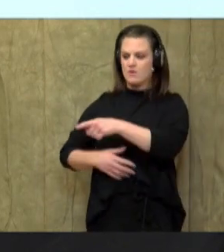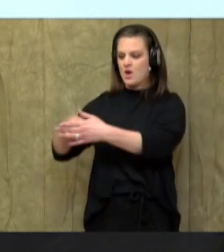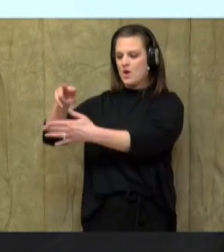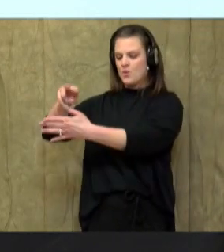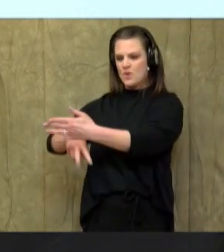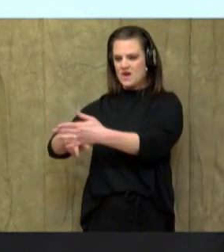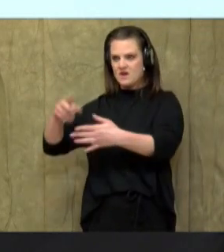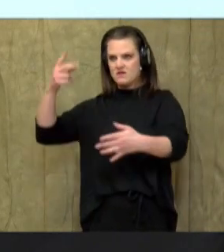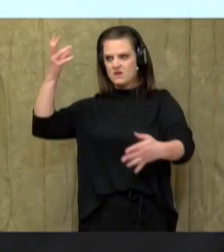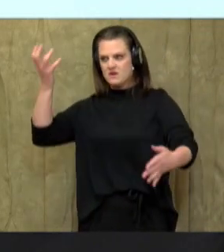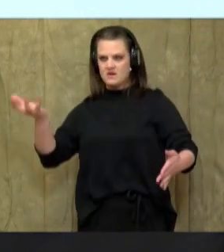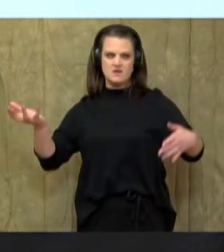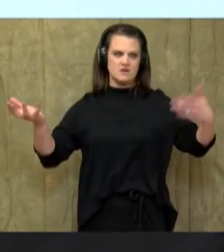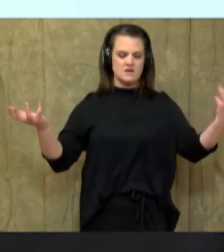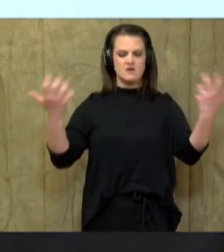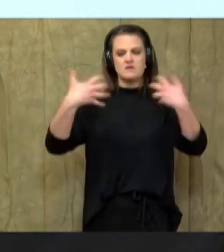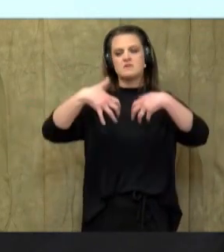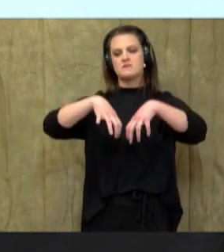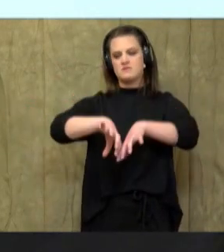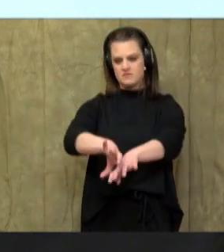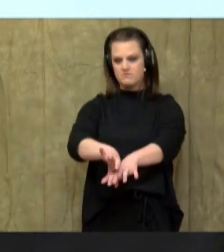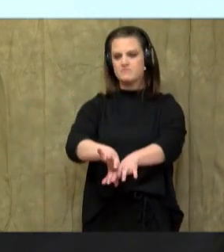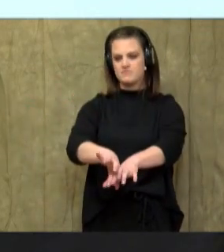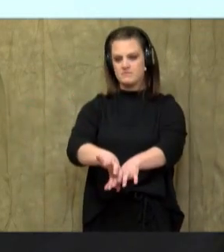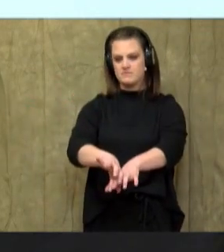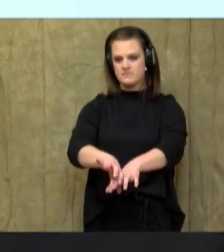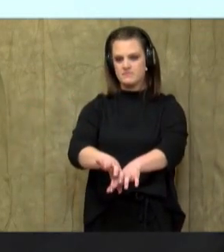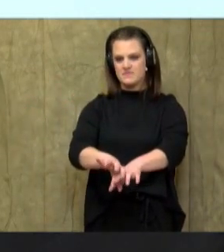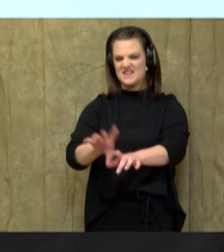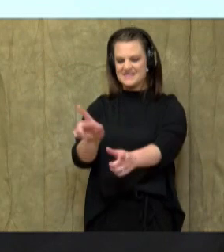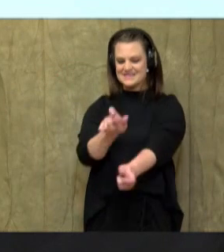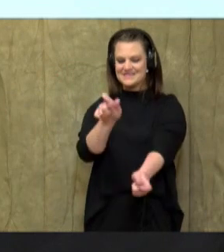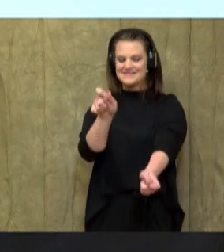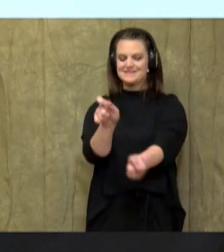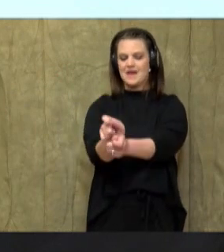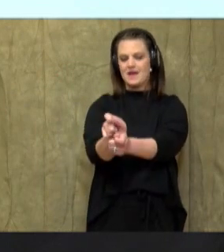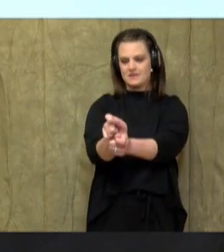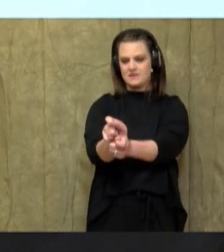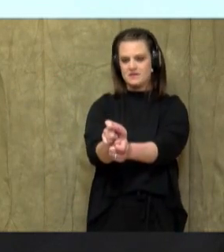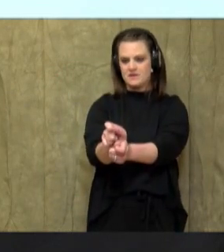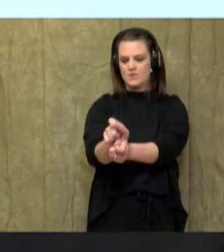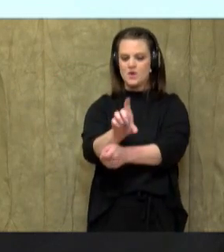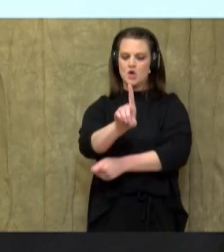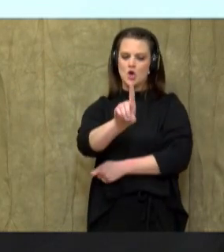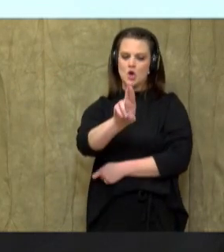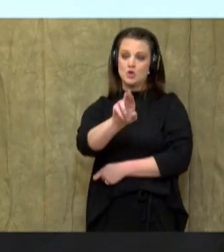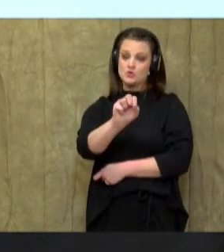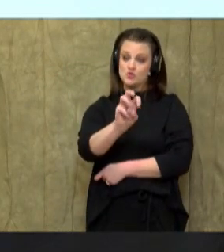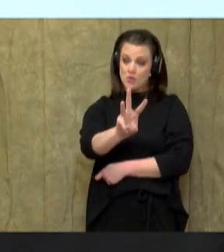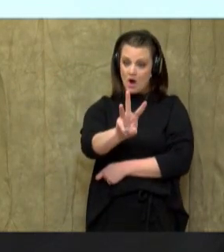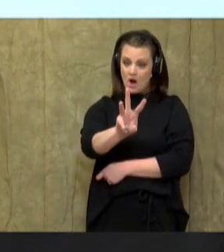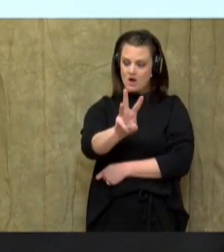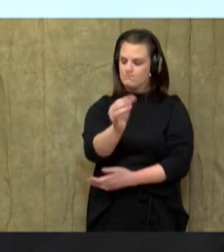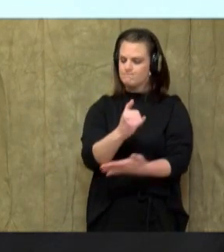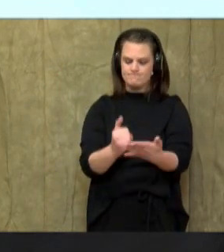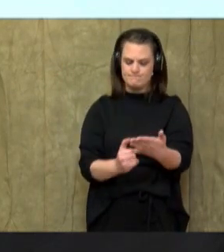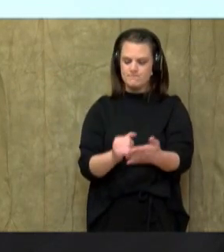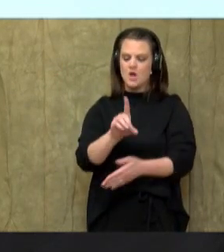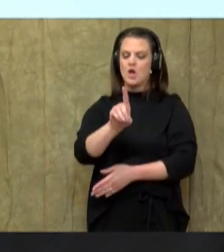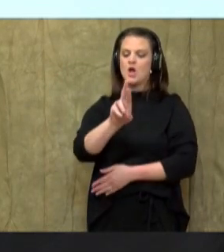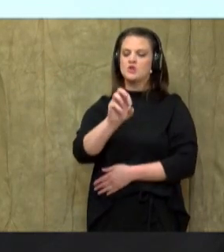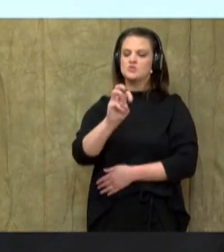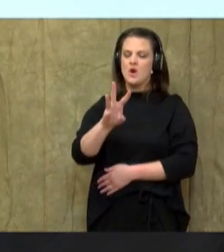it together. And that's exactly what's going on when you draw a conclusion and make an